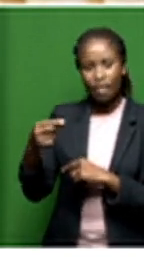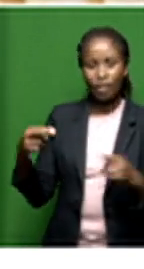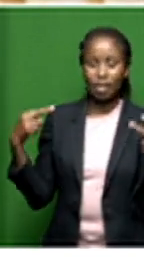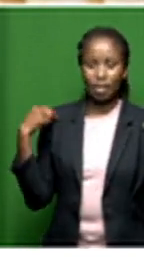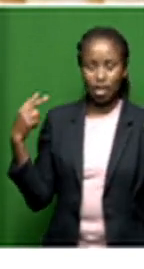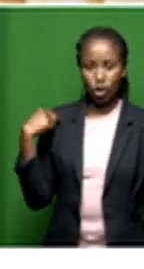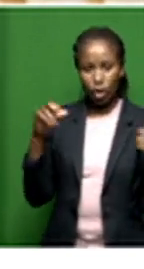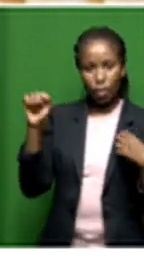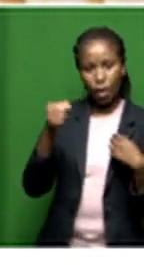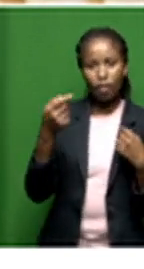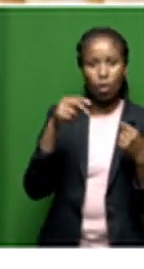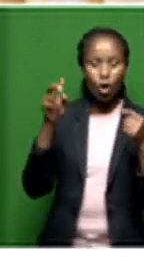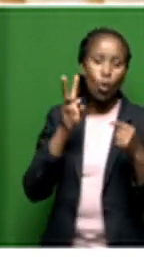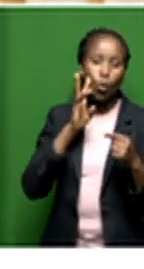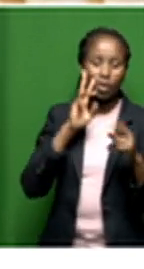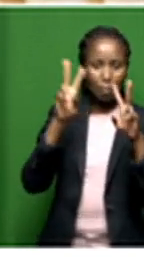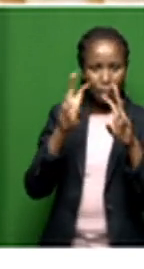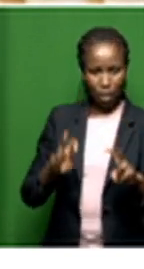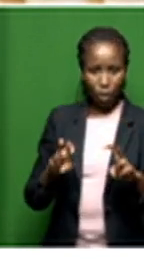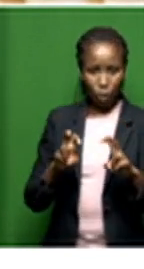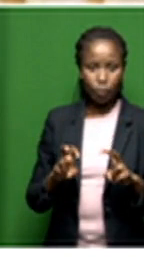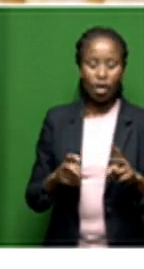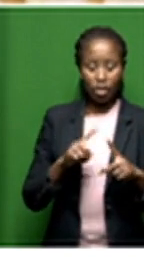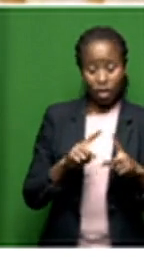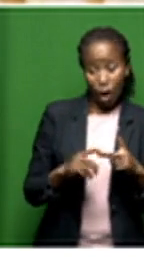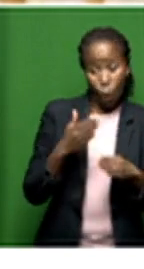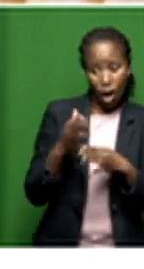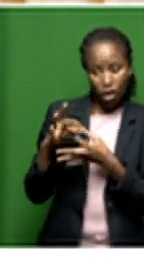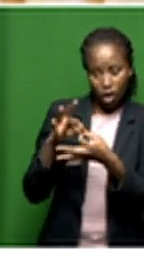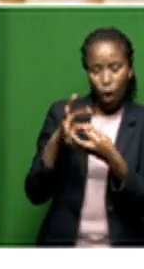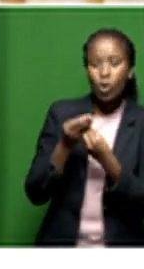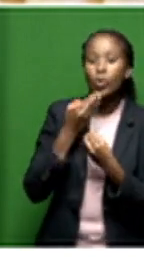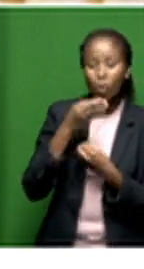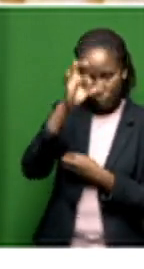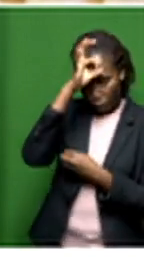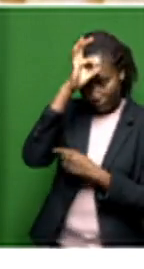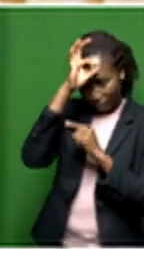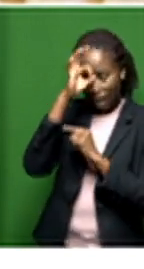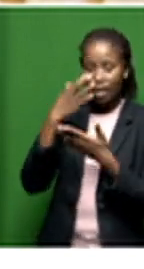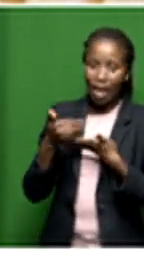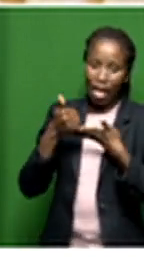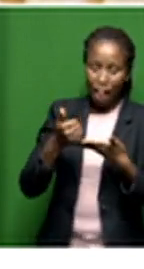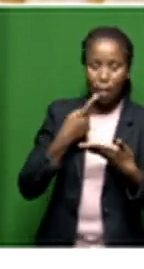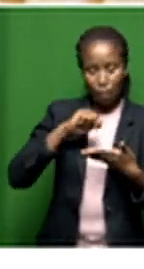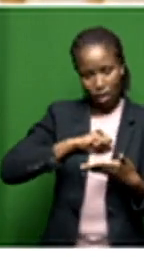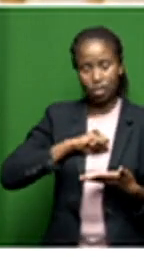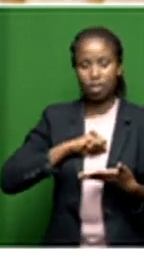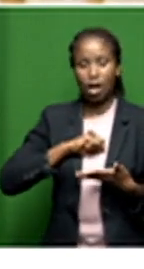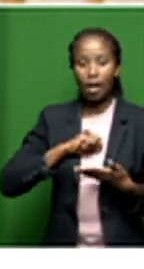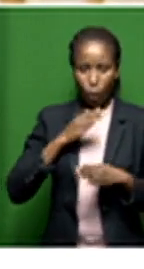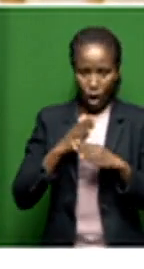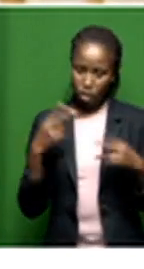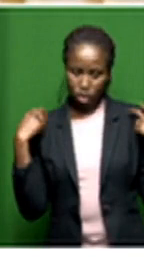of Water and Sanitation. We work closely with SABC to certainly assist us and patrol with us. But the